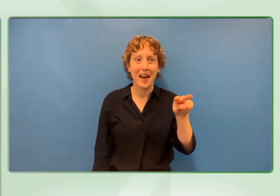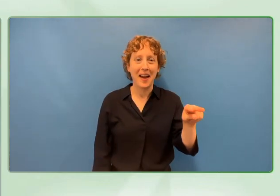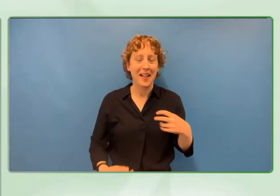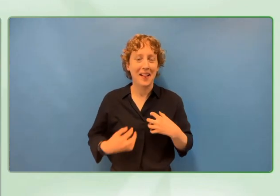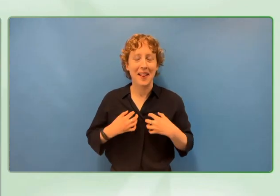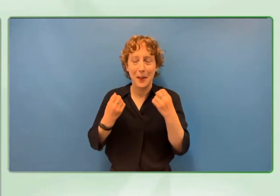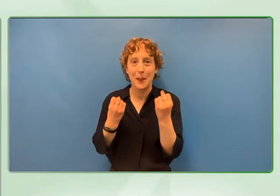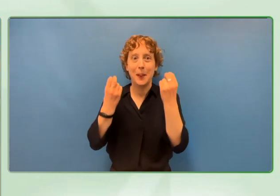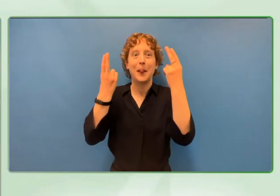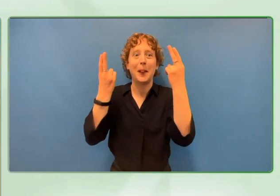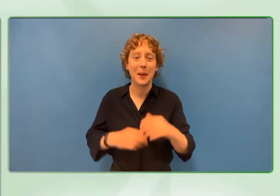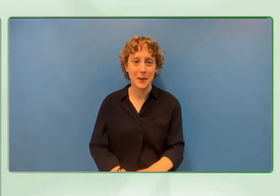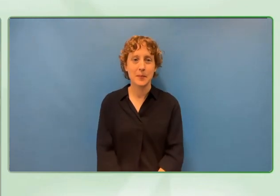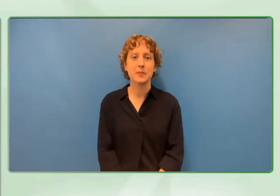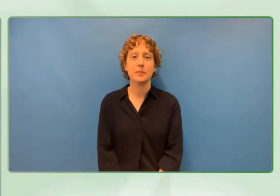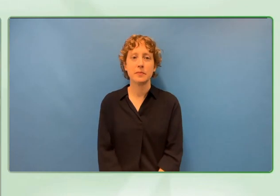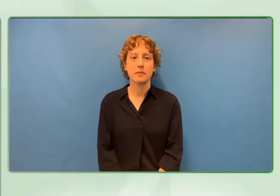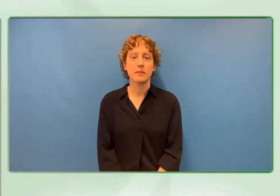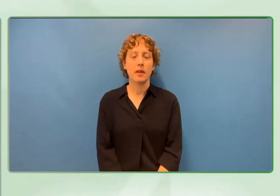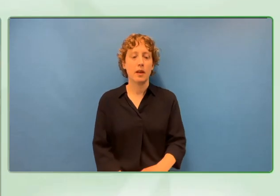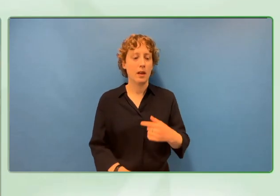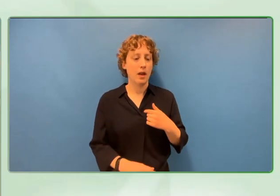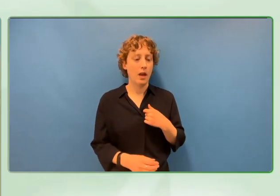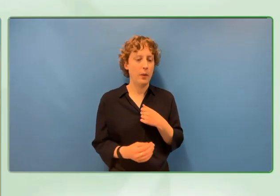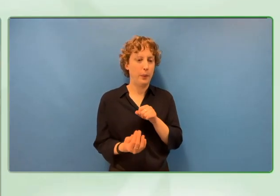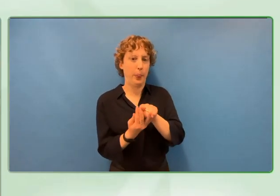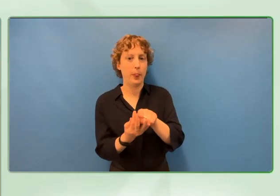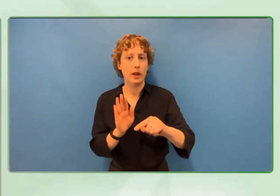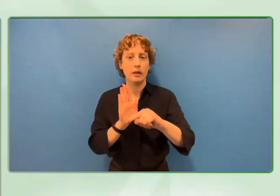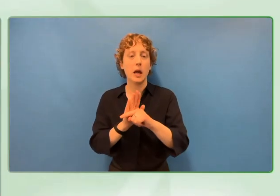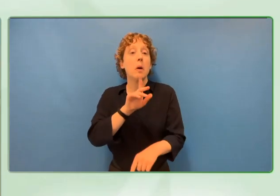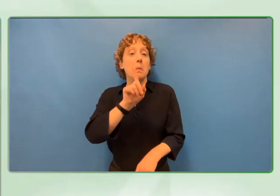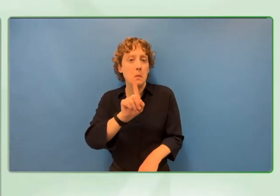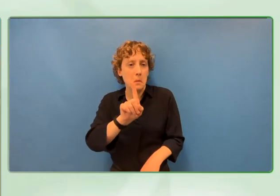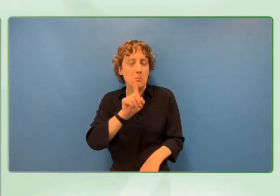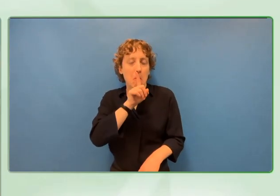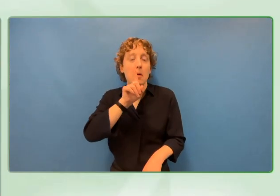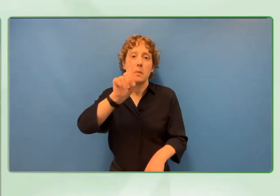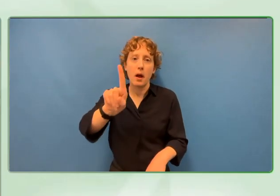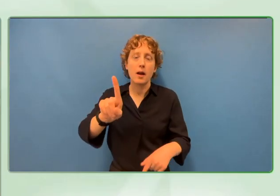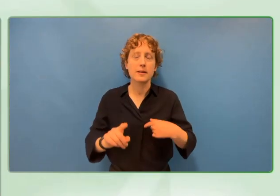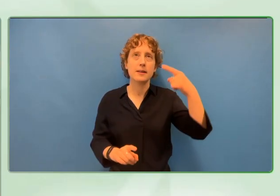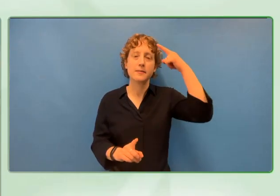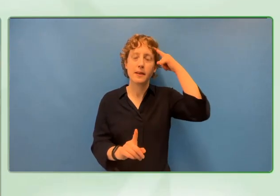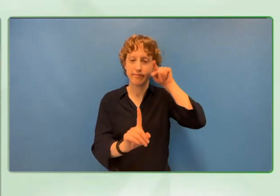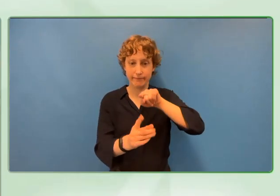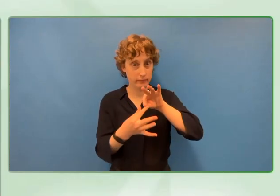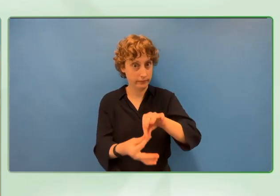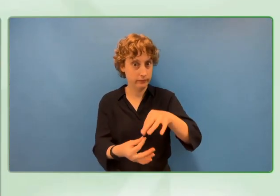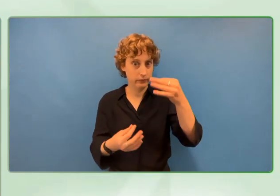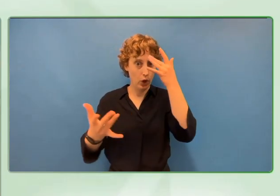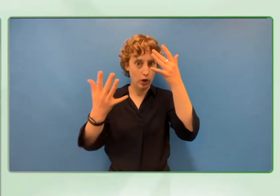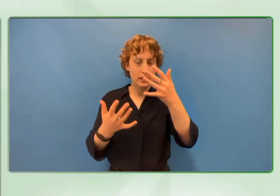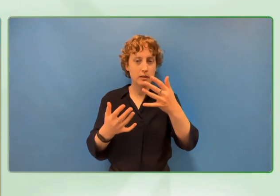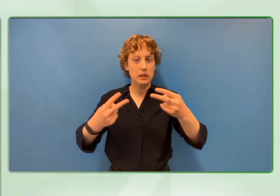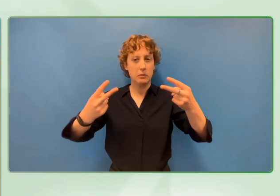want to bring any negativity into this, but I think we do need to always have the really important conversation regarding autism, that multiple studies